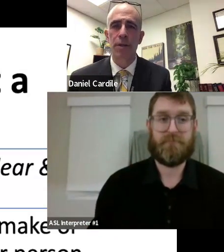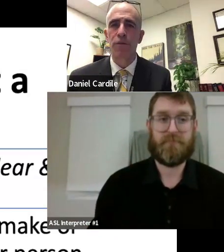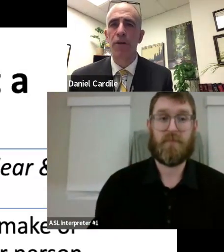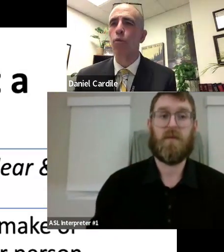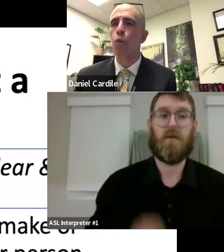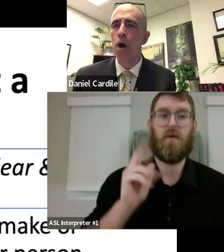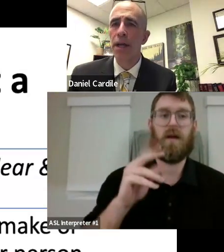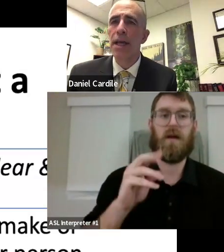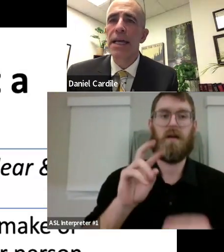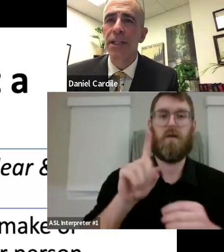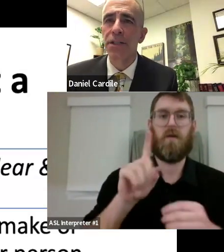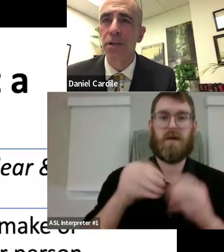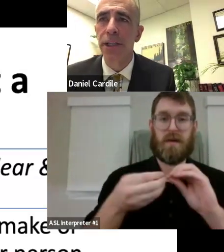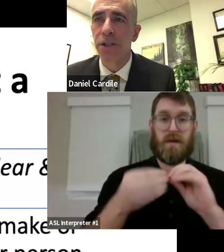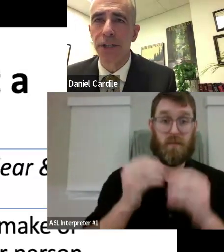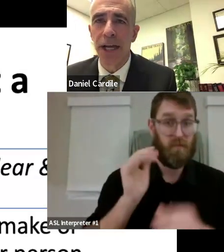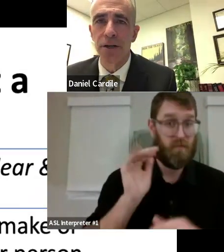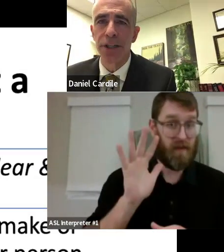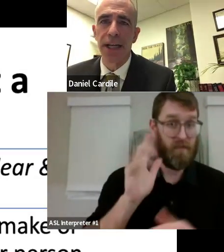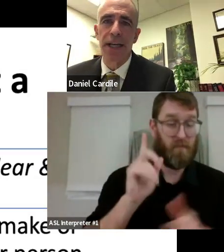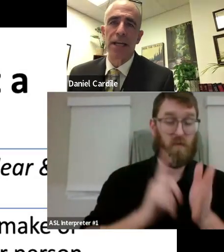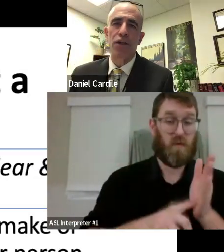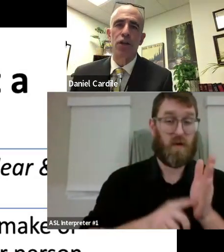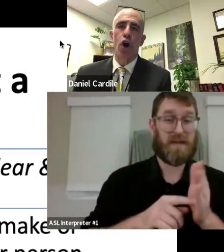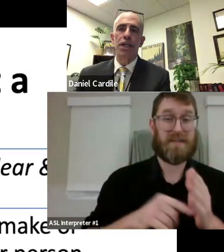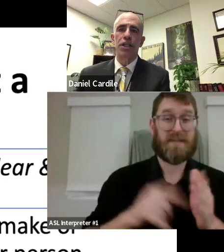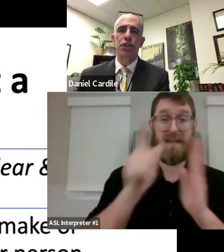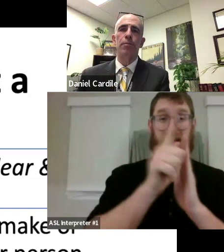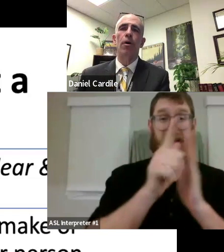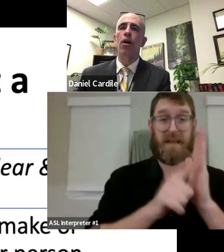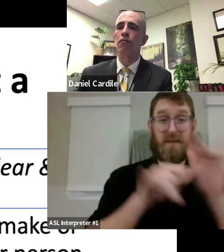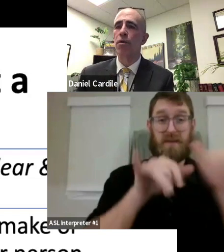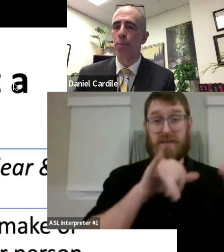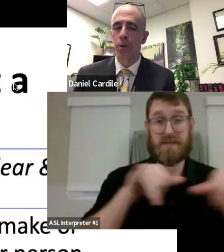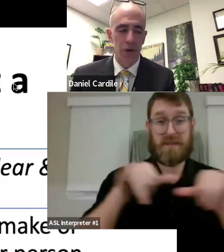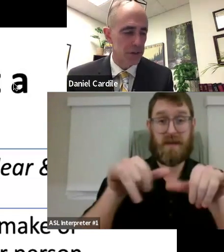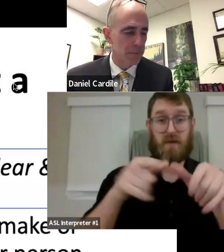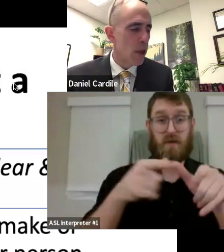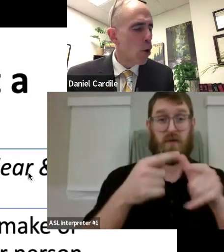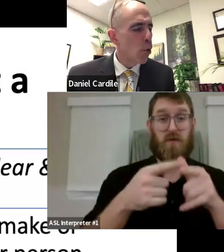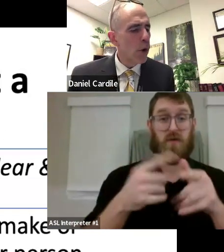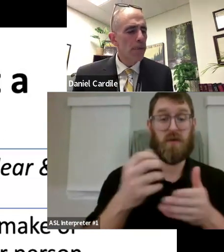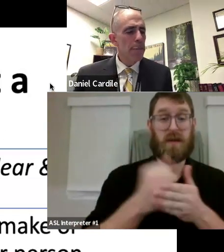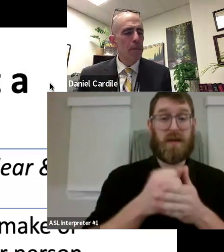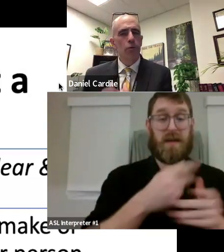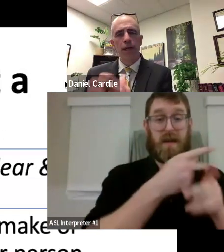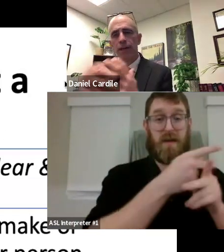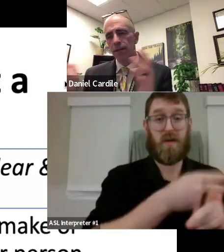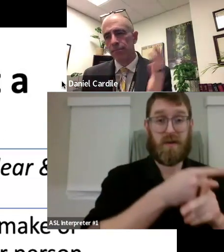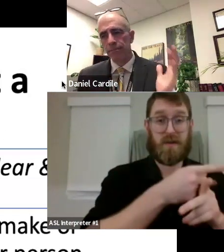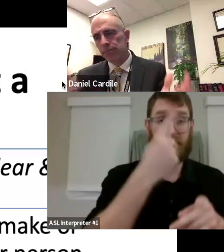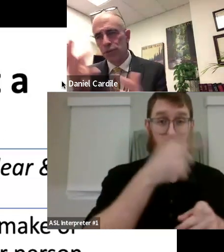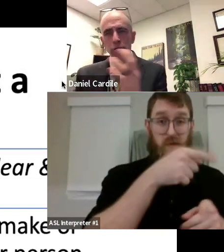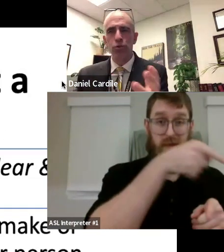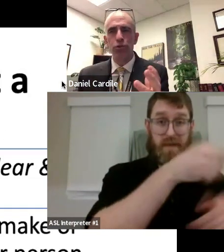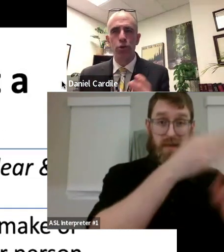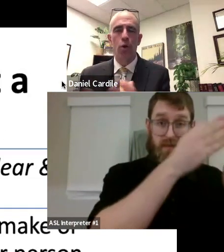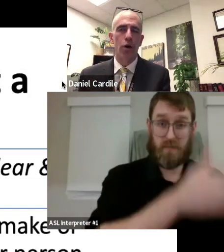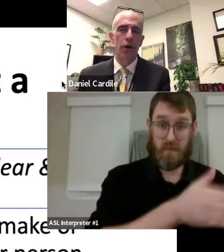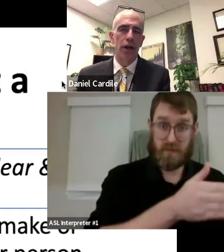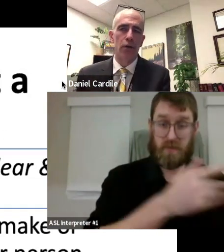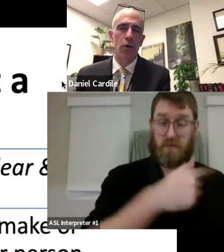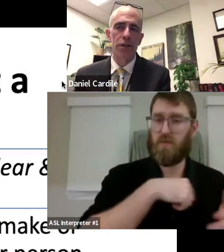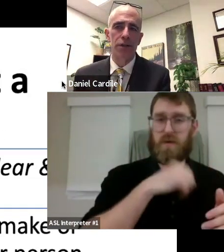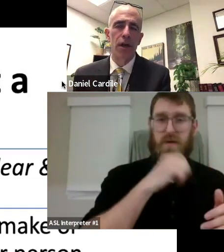Okay, question number 5. What is the legal standard to get a guardianship of the person? Well, we're not going to chew